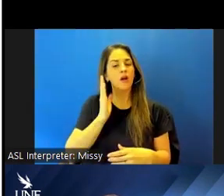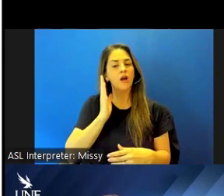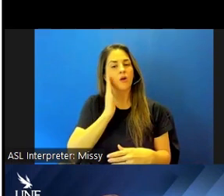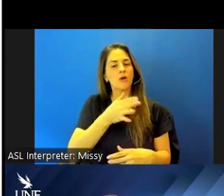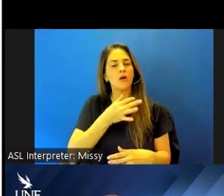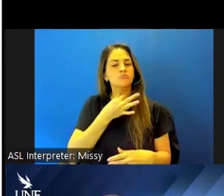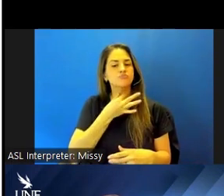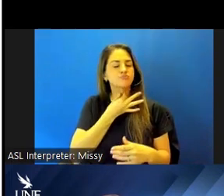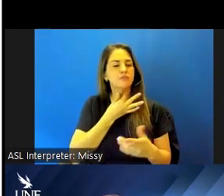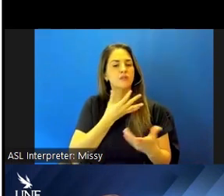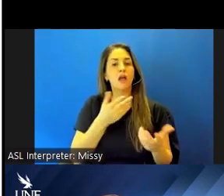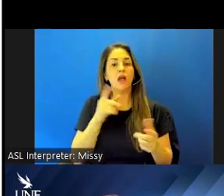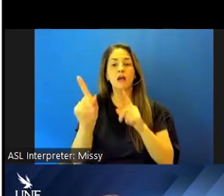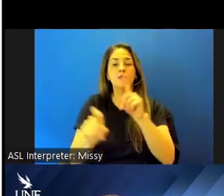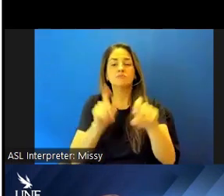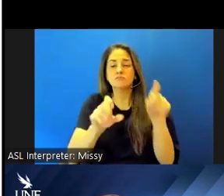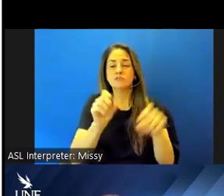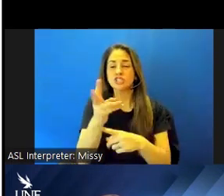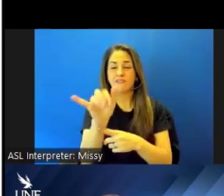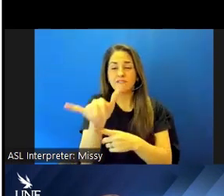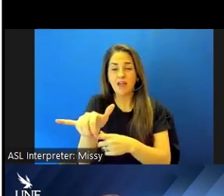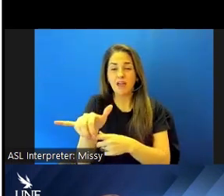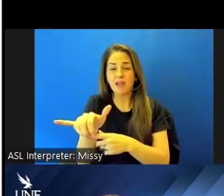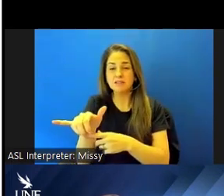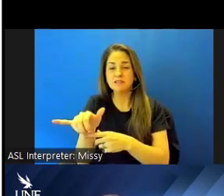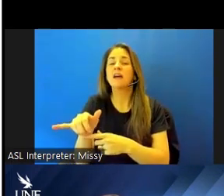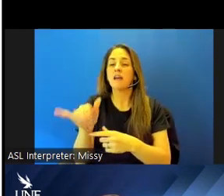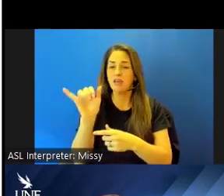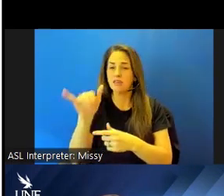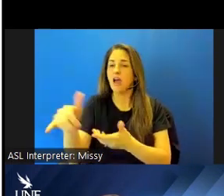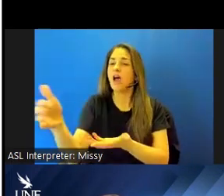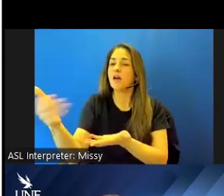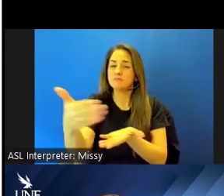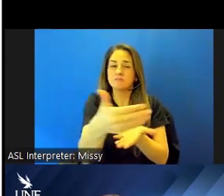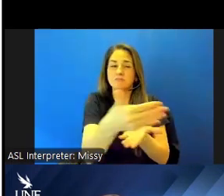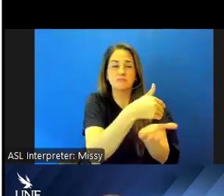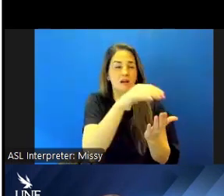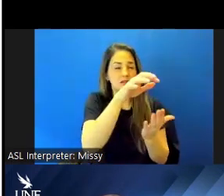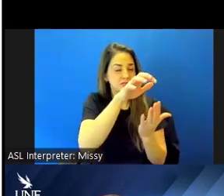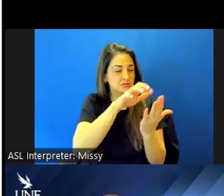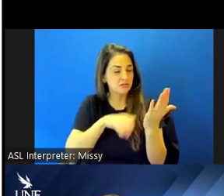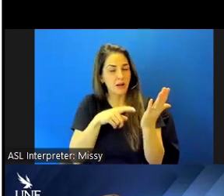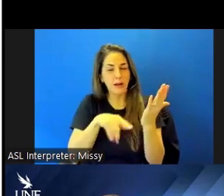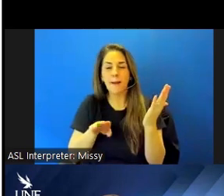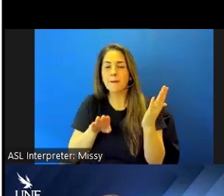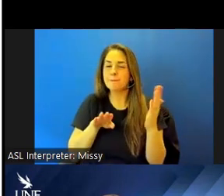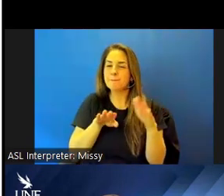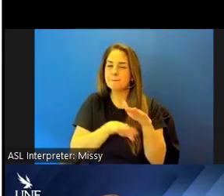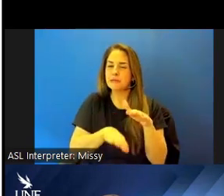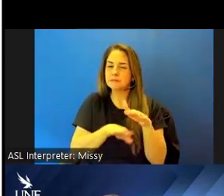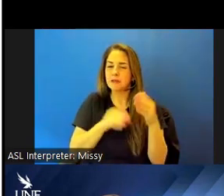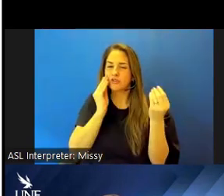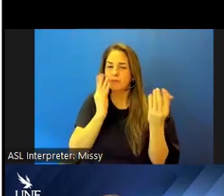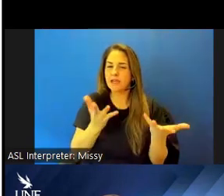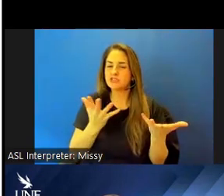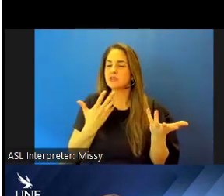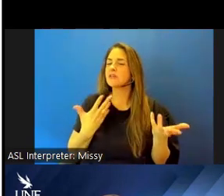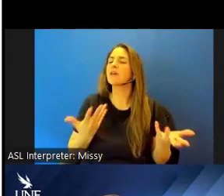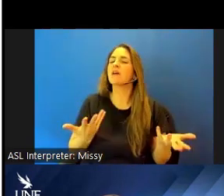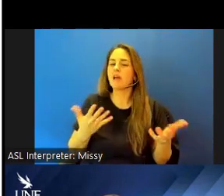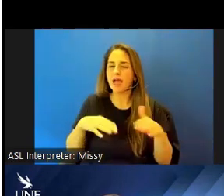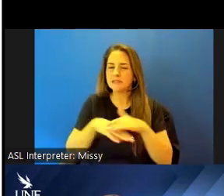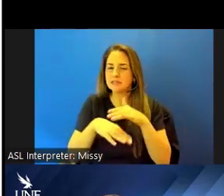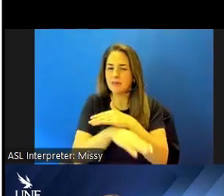various surveys that will help us establish baseline information about the level of accessibility of certain assets that